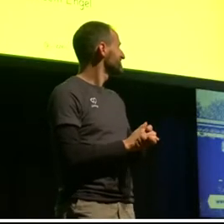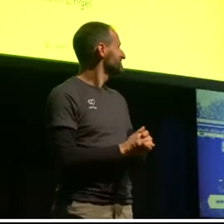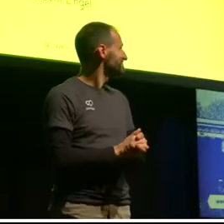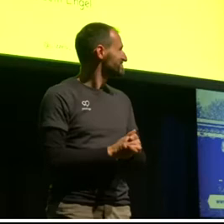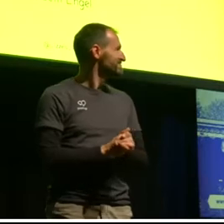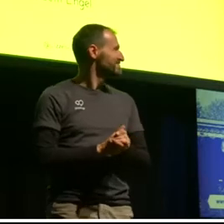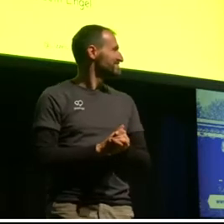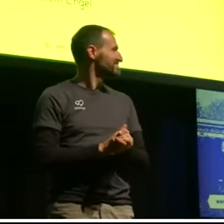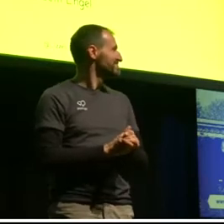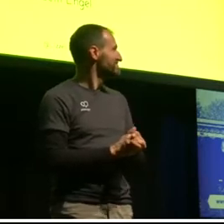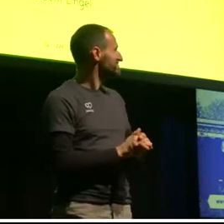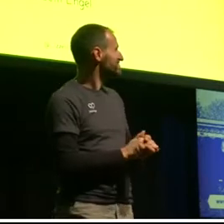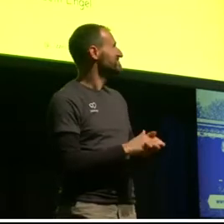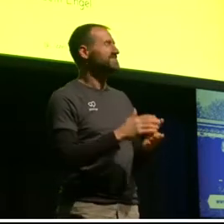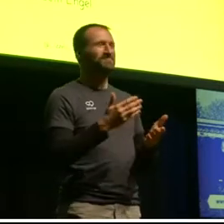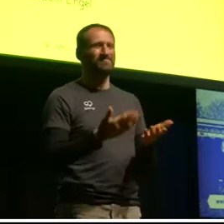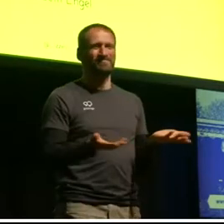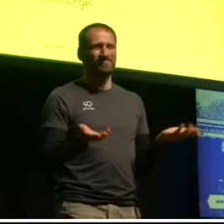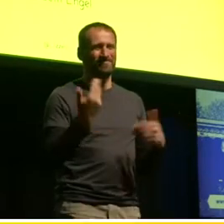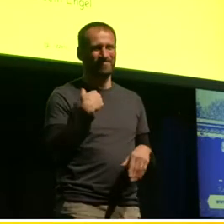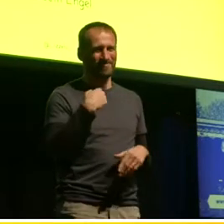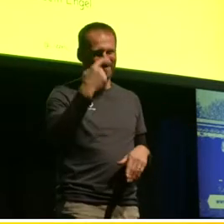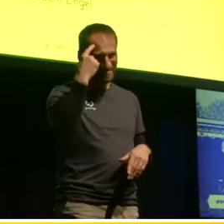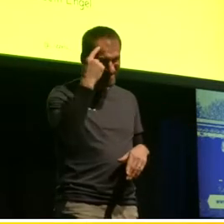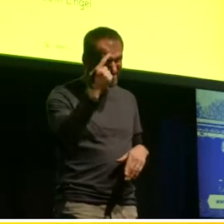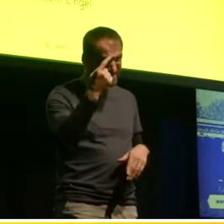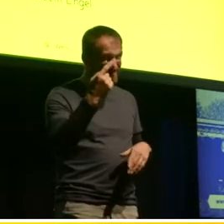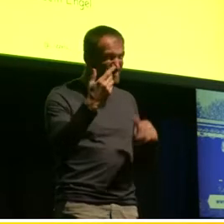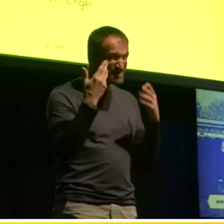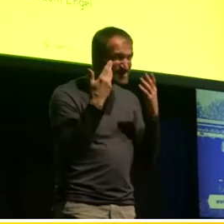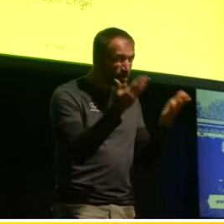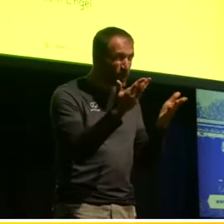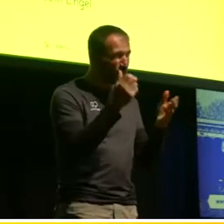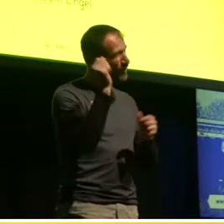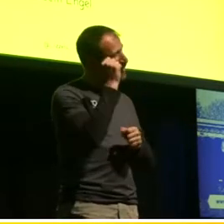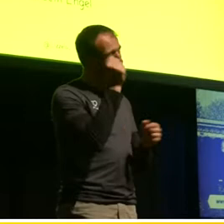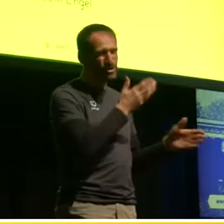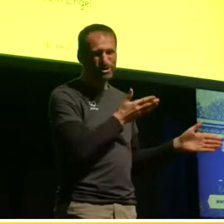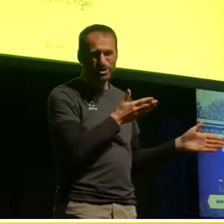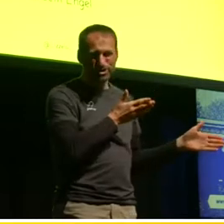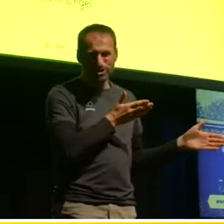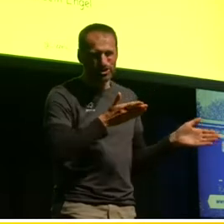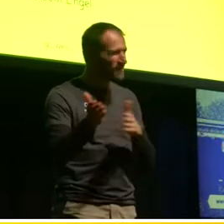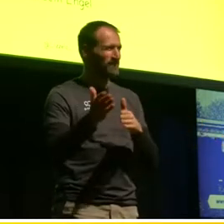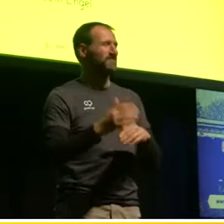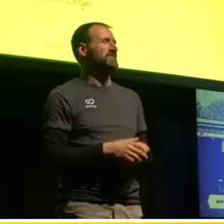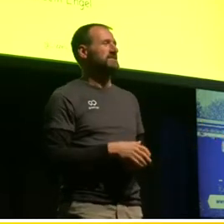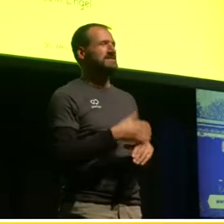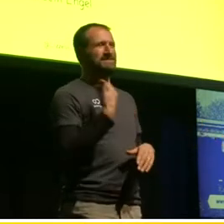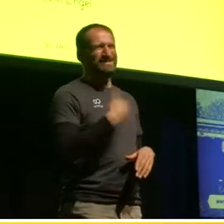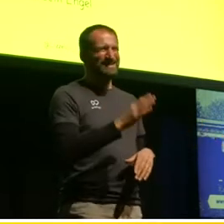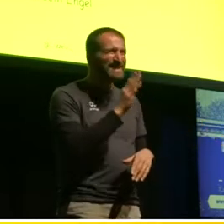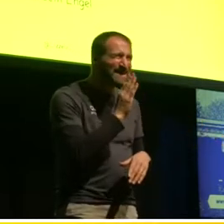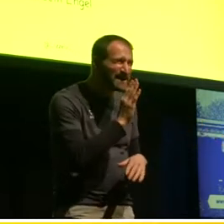How could I knew that this would go so totally wrong? Didn't I look close enough at